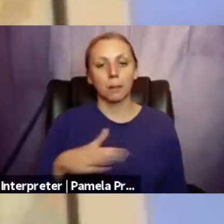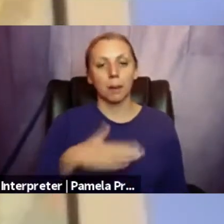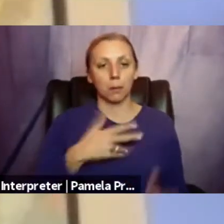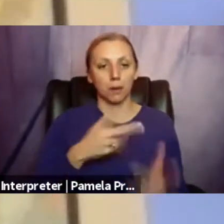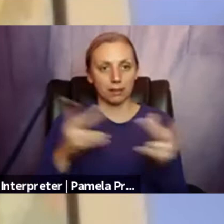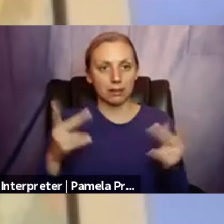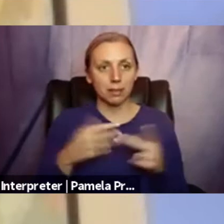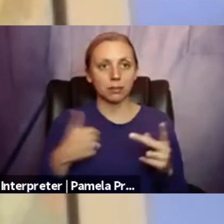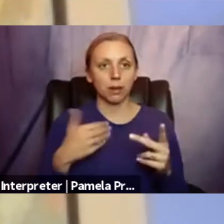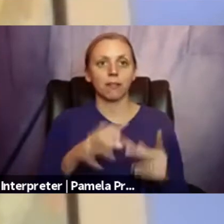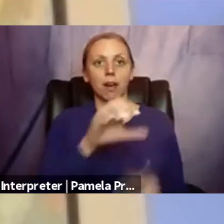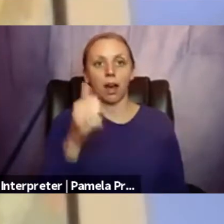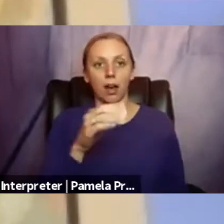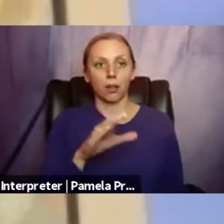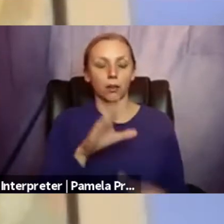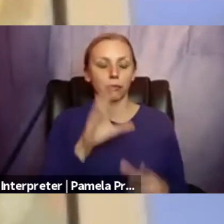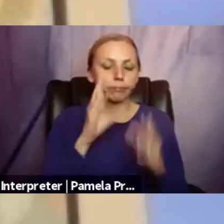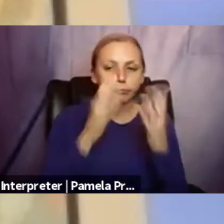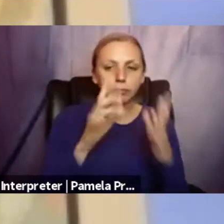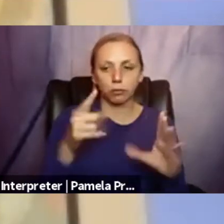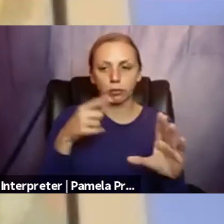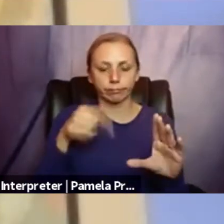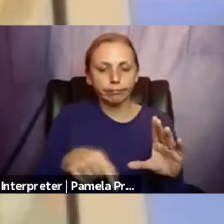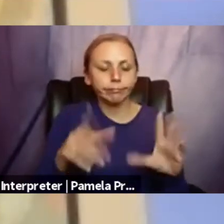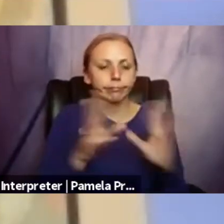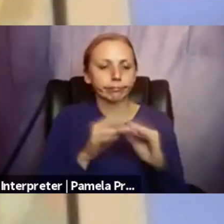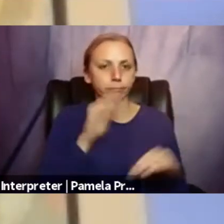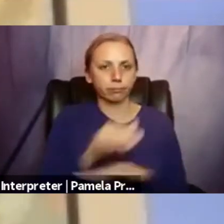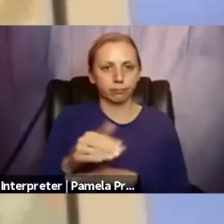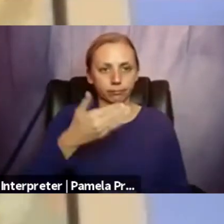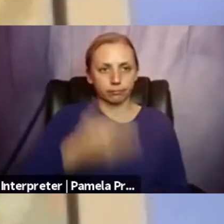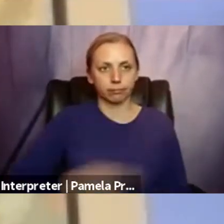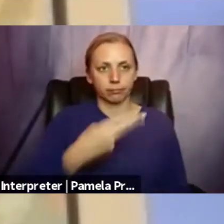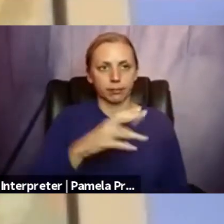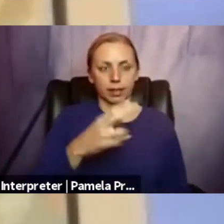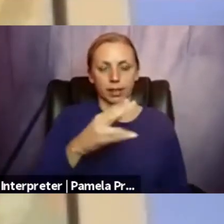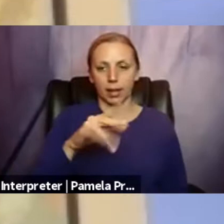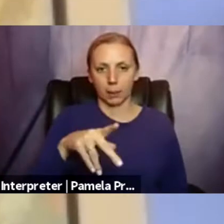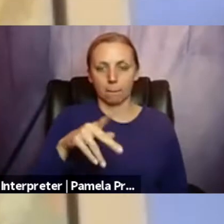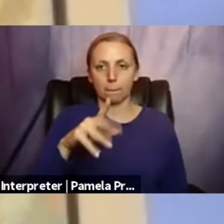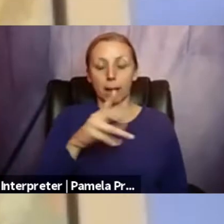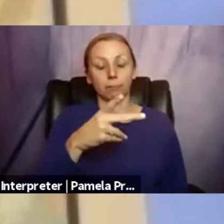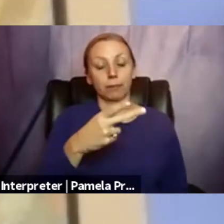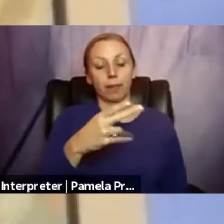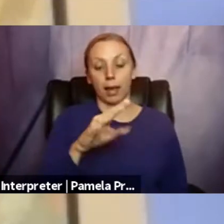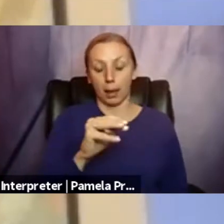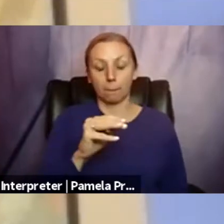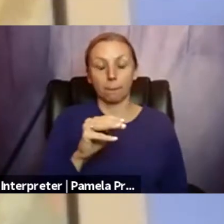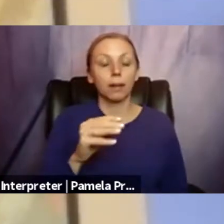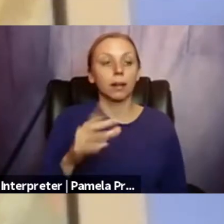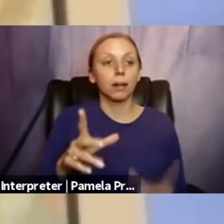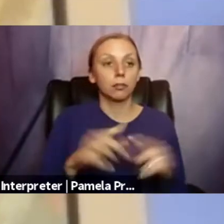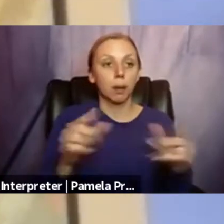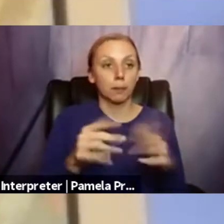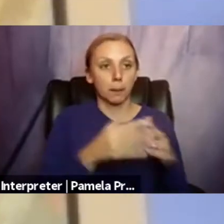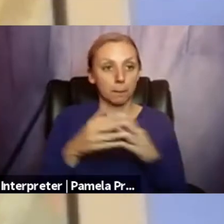today. My pronouns are he, him, and I identify as a Japanese American, non-disabled man. I